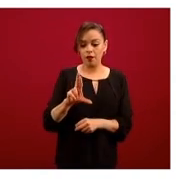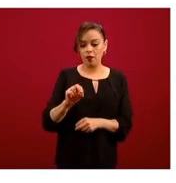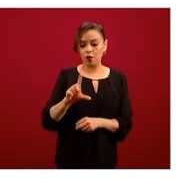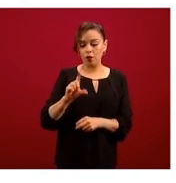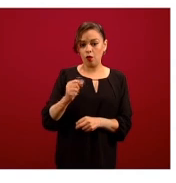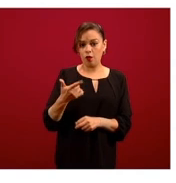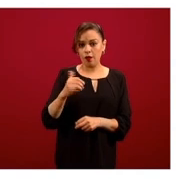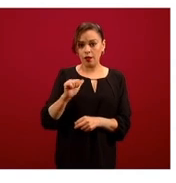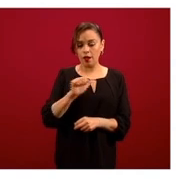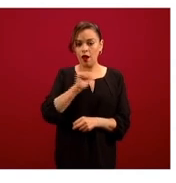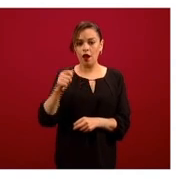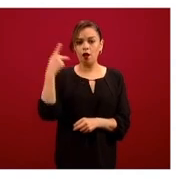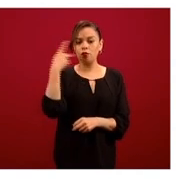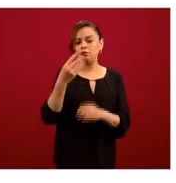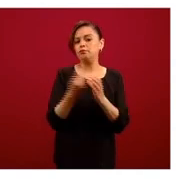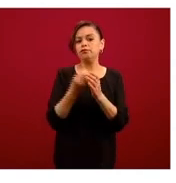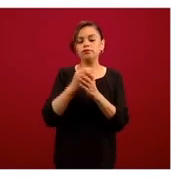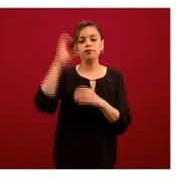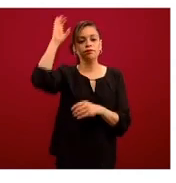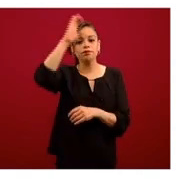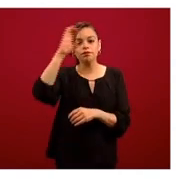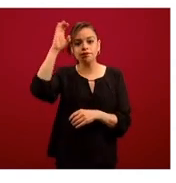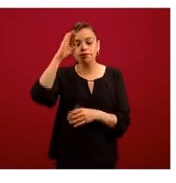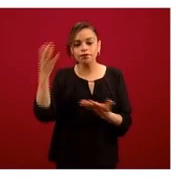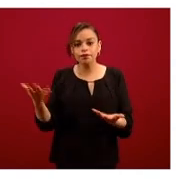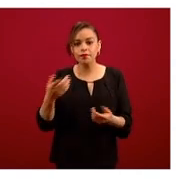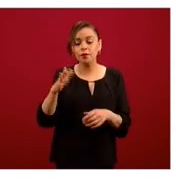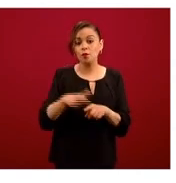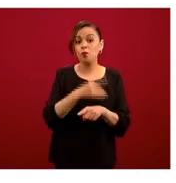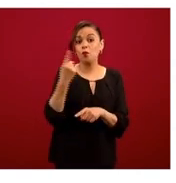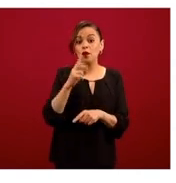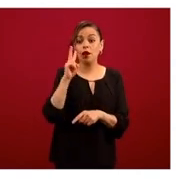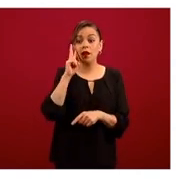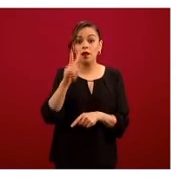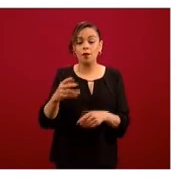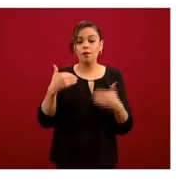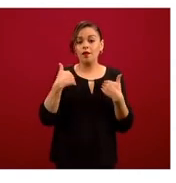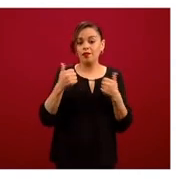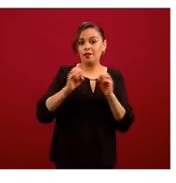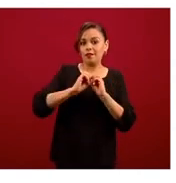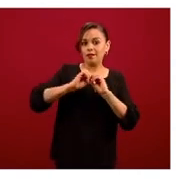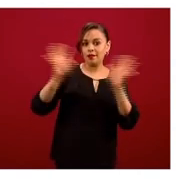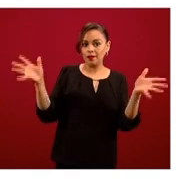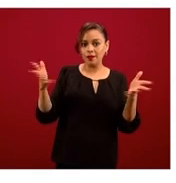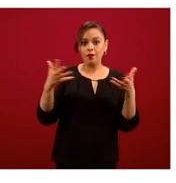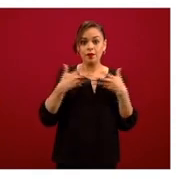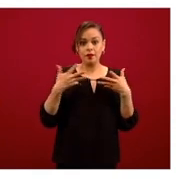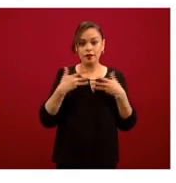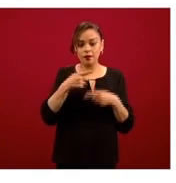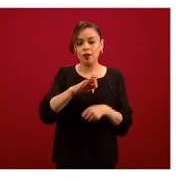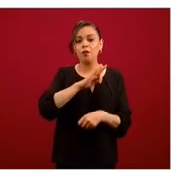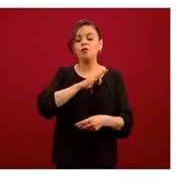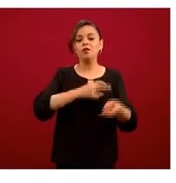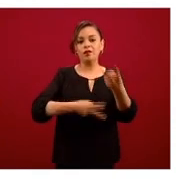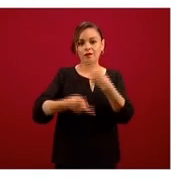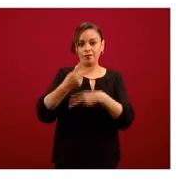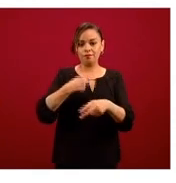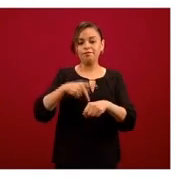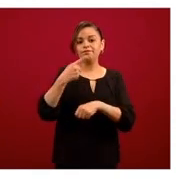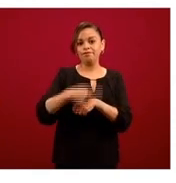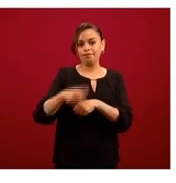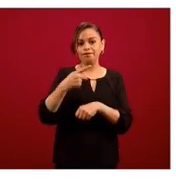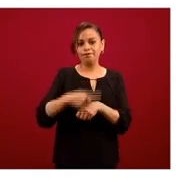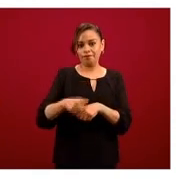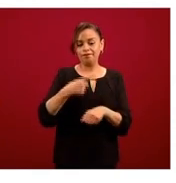National Project for the Study of Incidents, and we've developed all of these projects